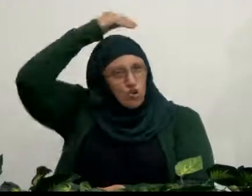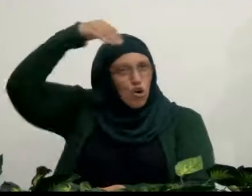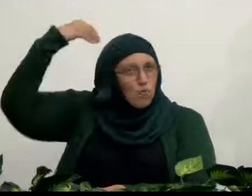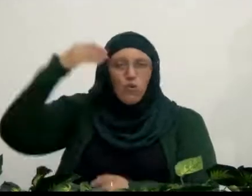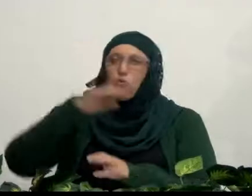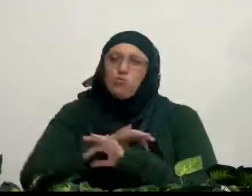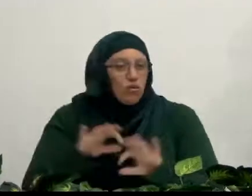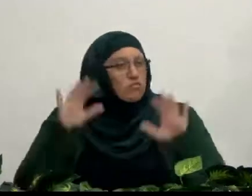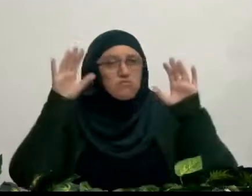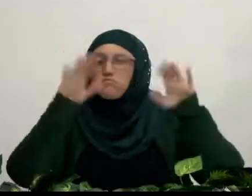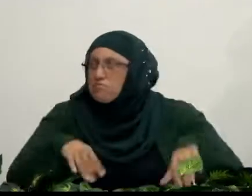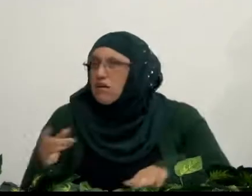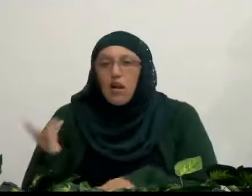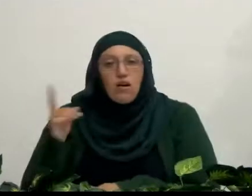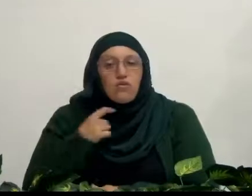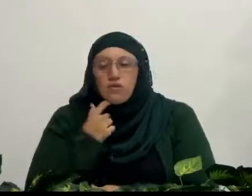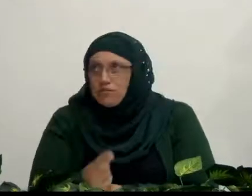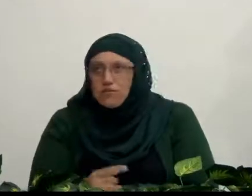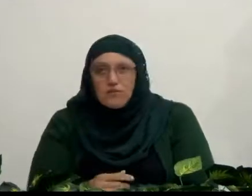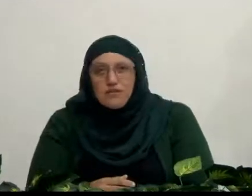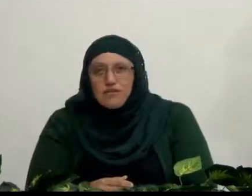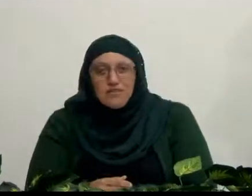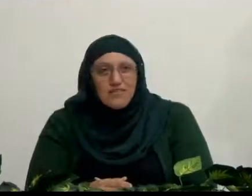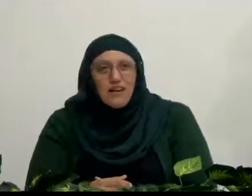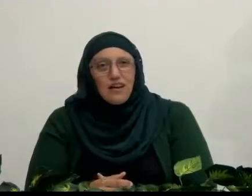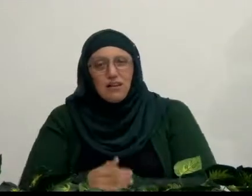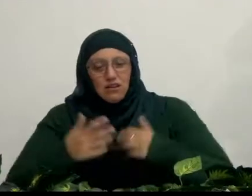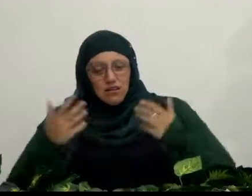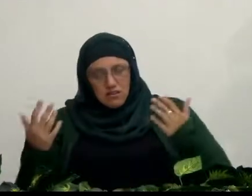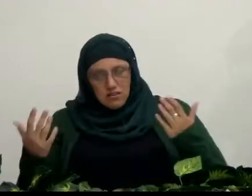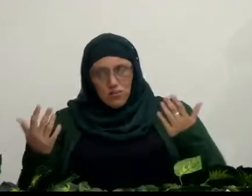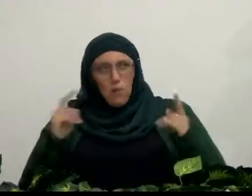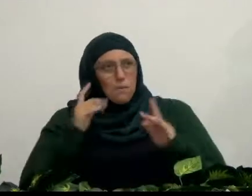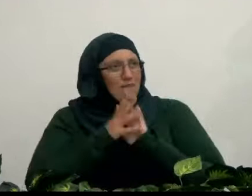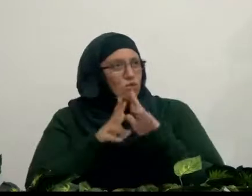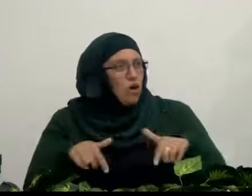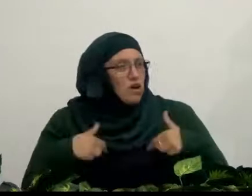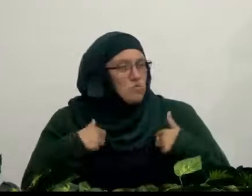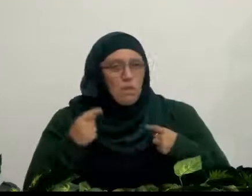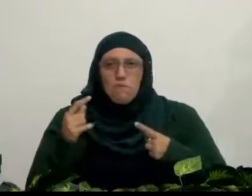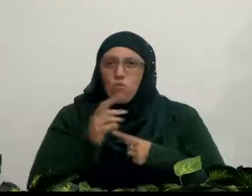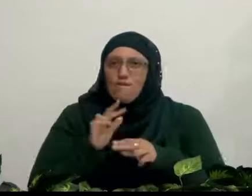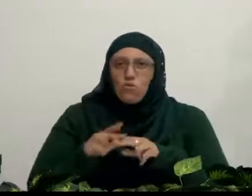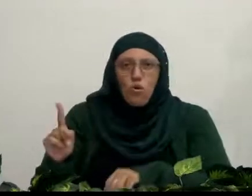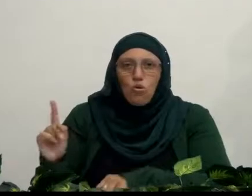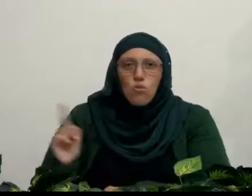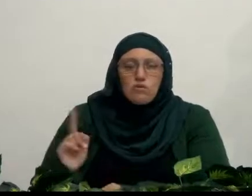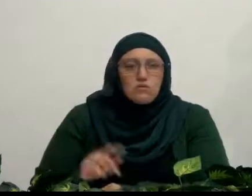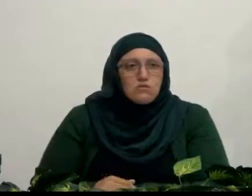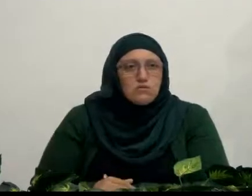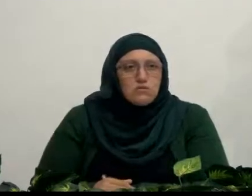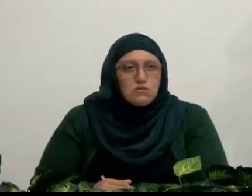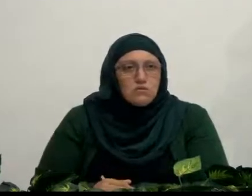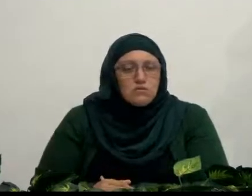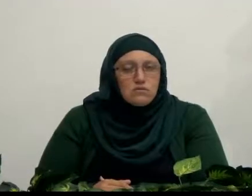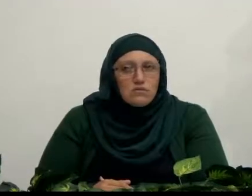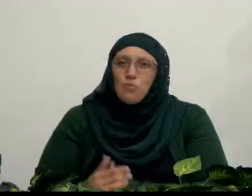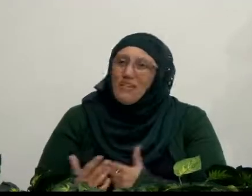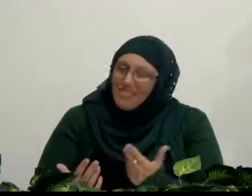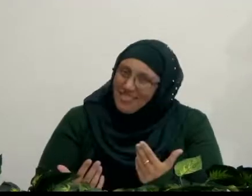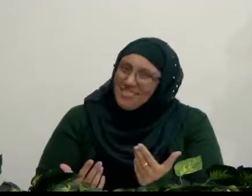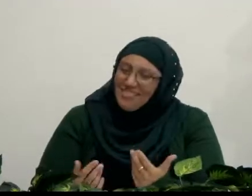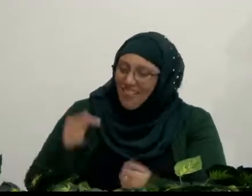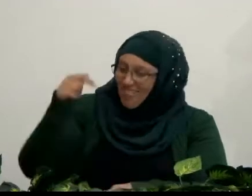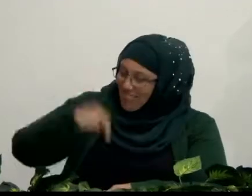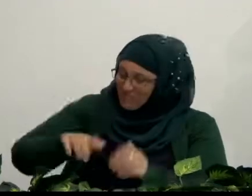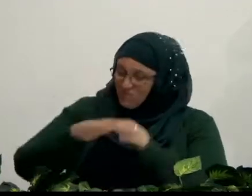means nothing in the eyes of God. So what does it mean? What matters to God? What is real that in this world and